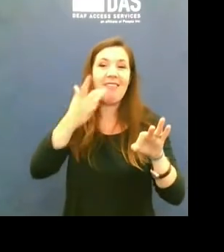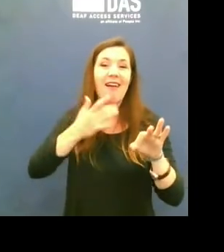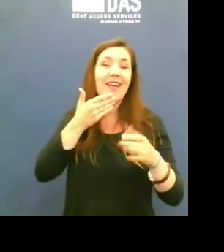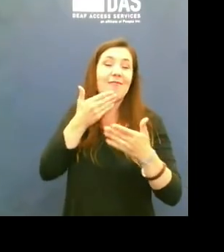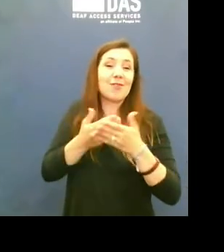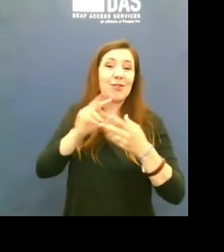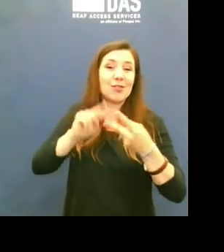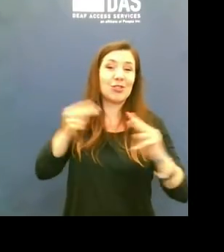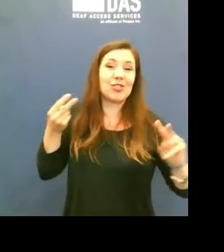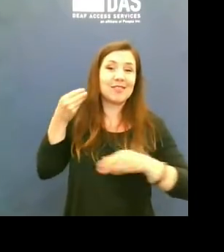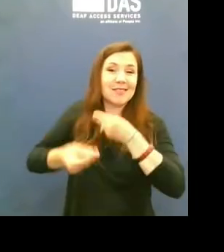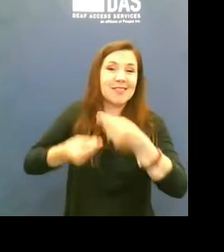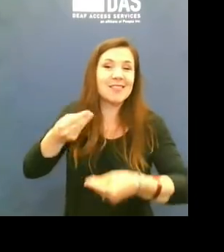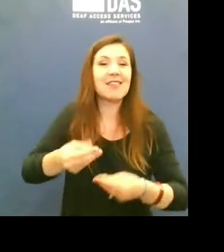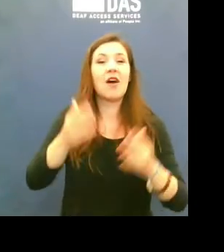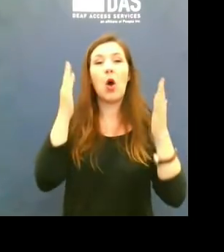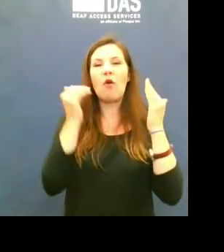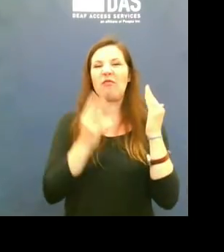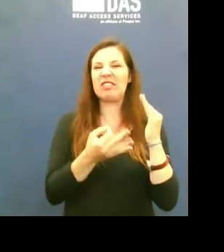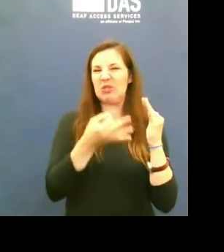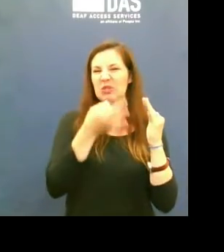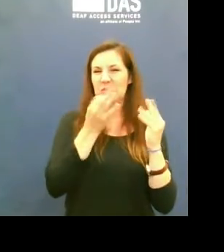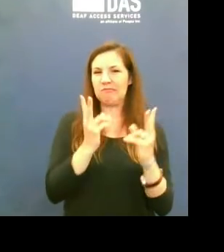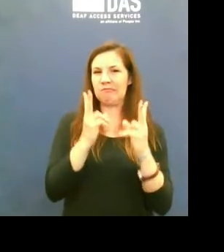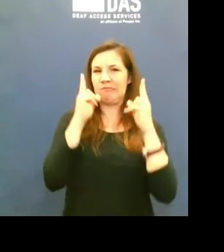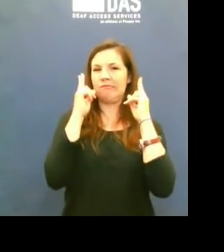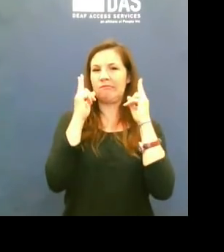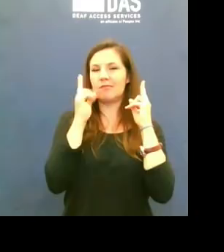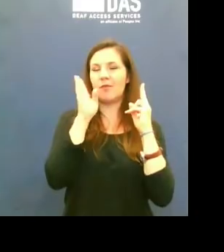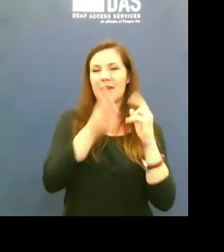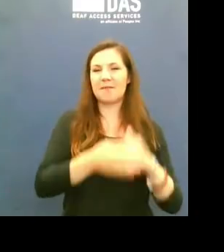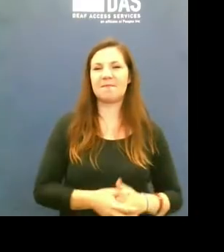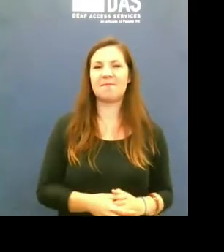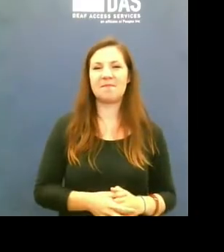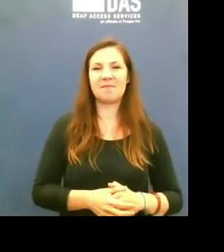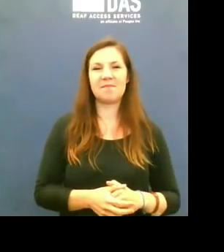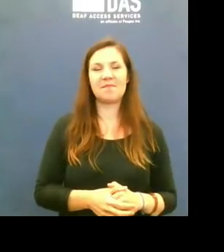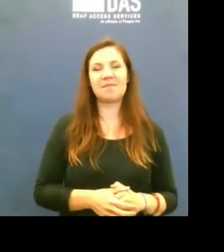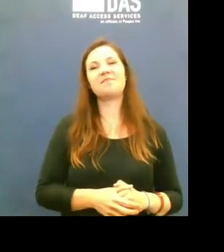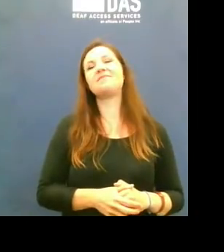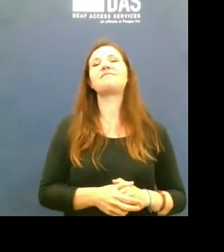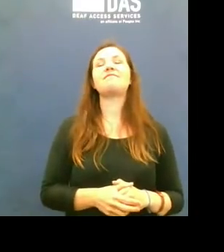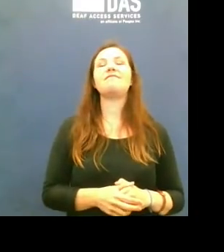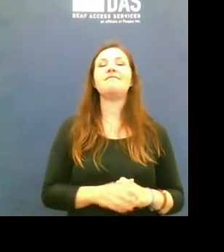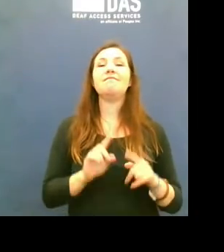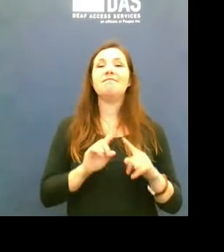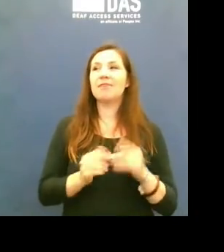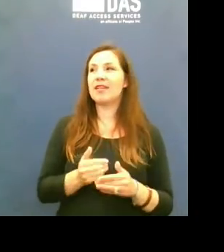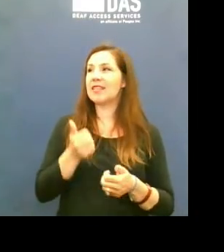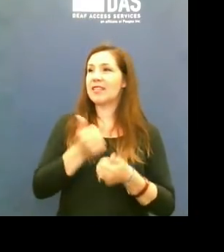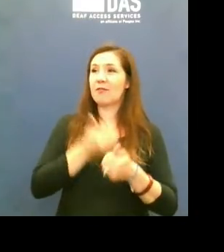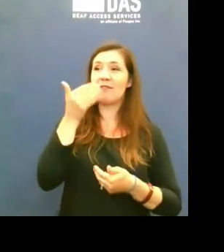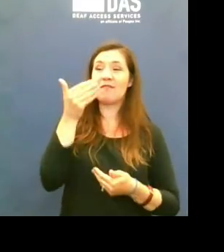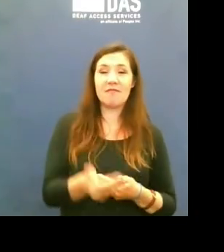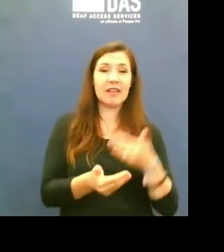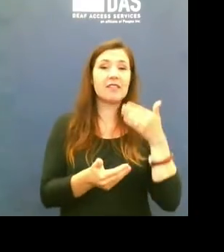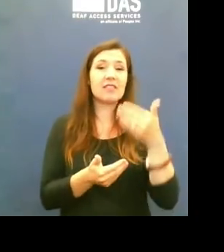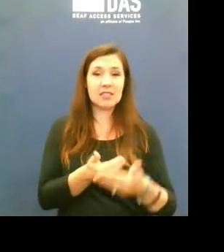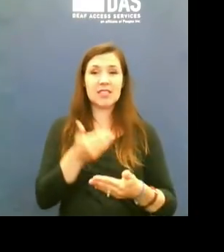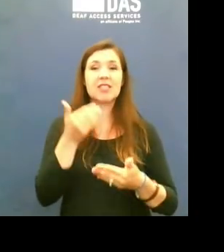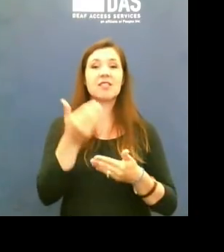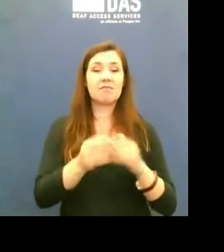genes, but hopefully soon I'll have a little shorter hair, but I will be keeping it a little longer. But all of these phases you see on your screen are